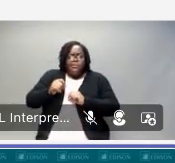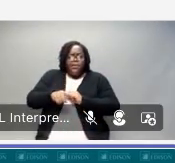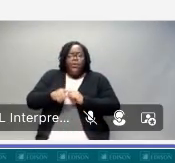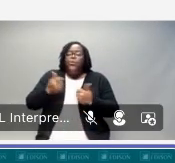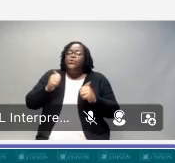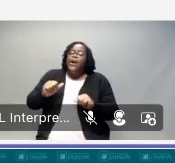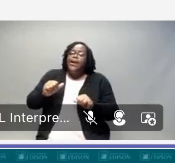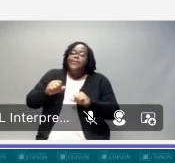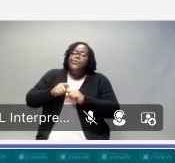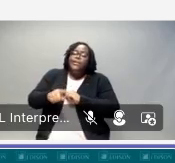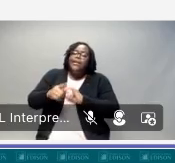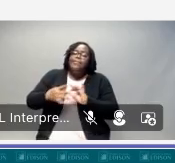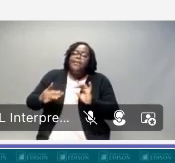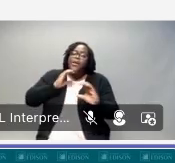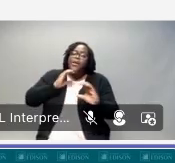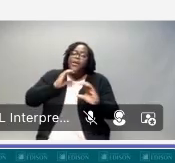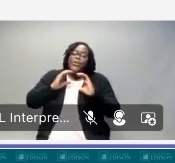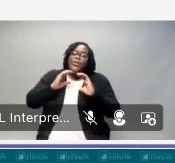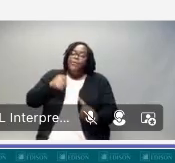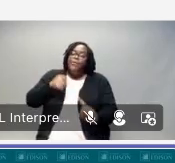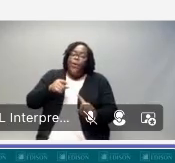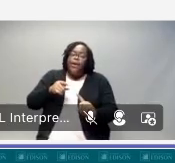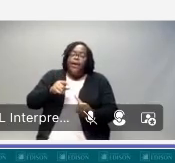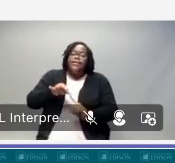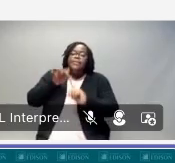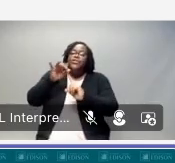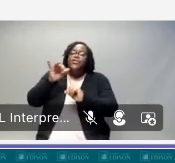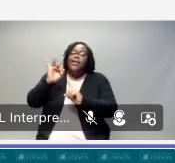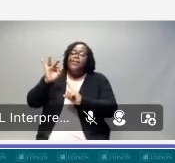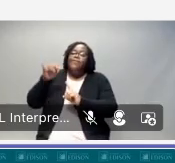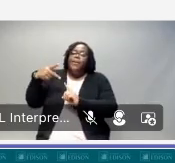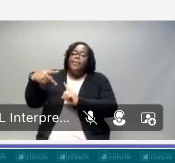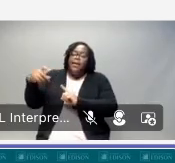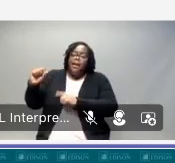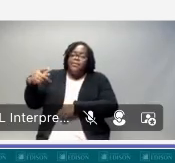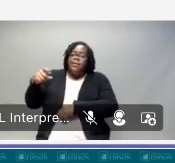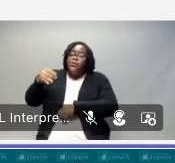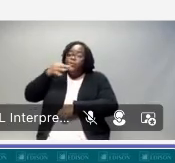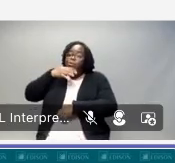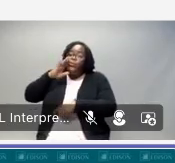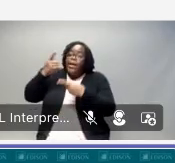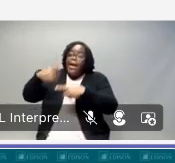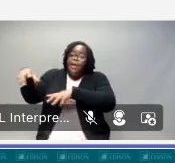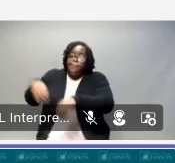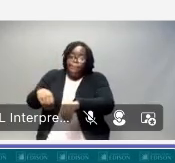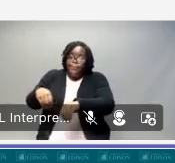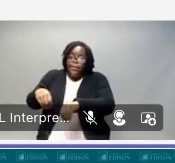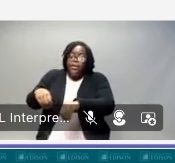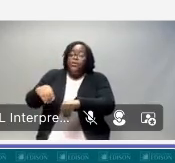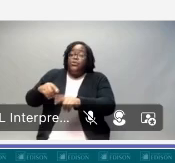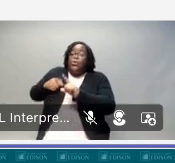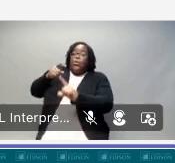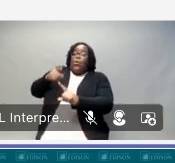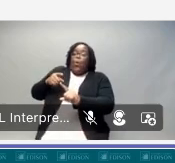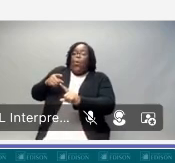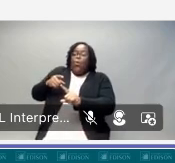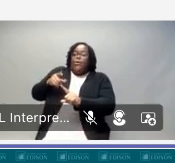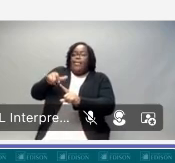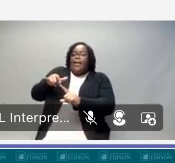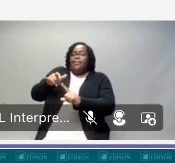what's happening, especially when a PSPS event is coming. So our goal is for that to be